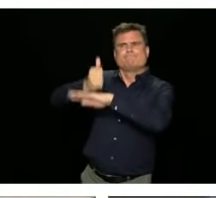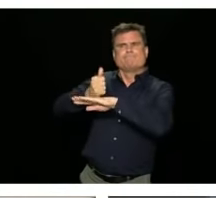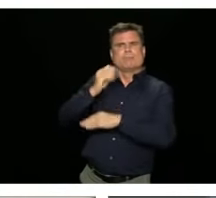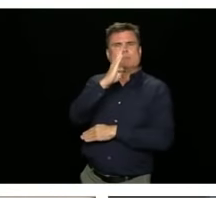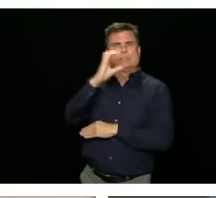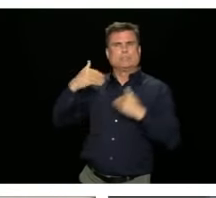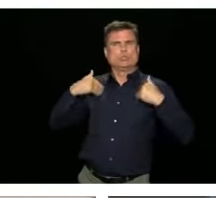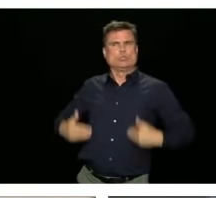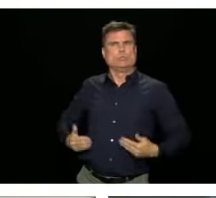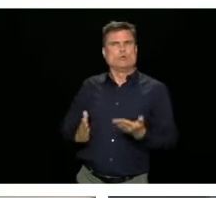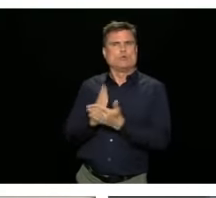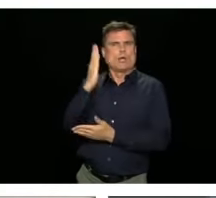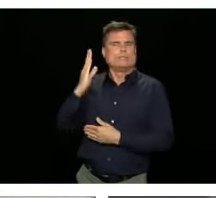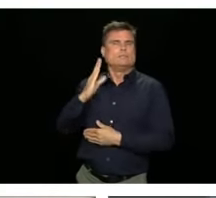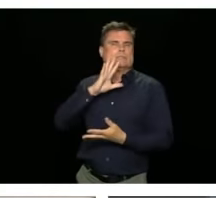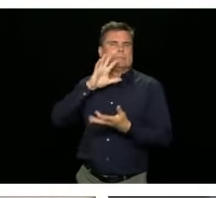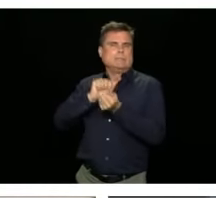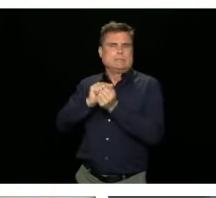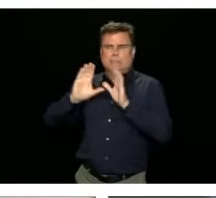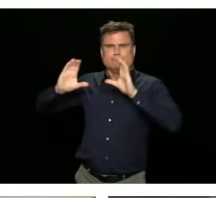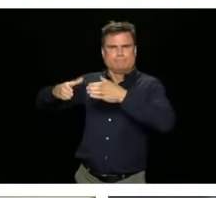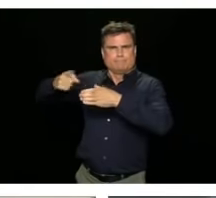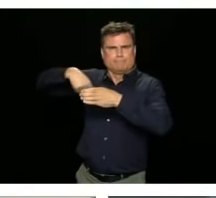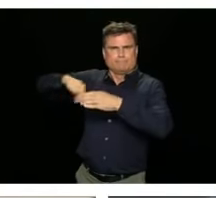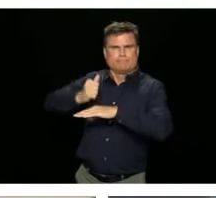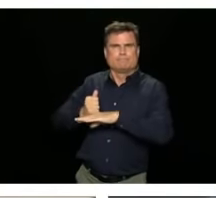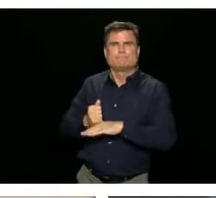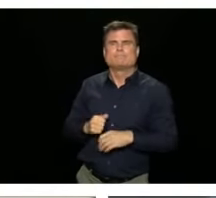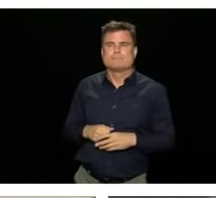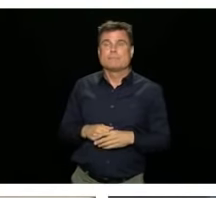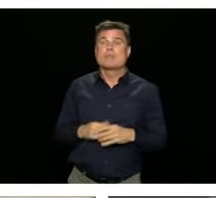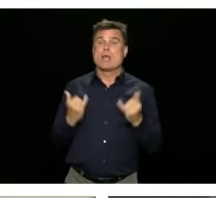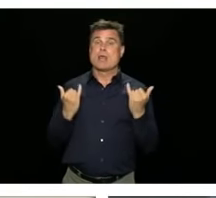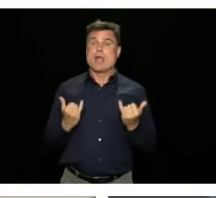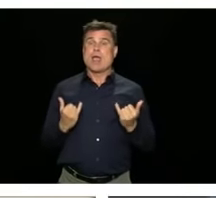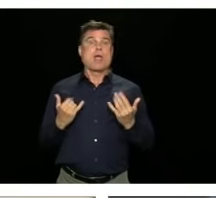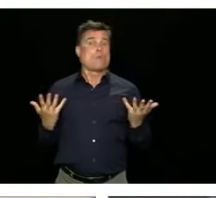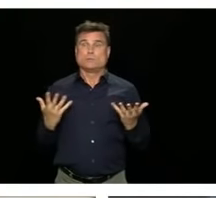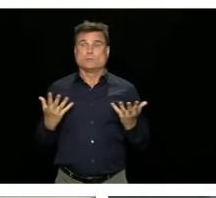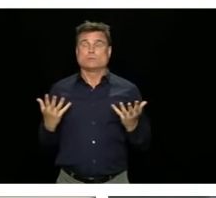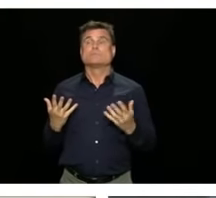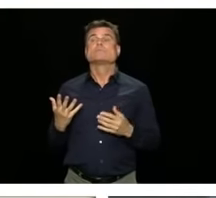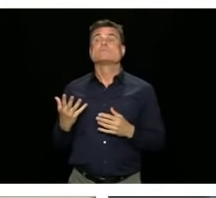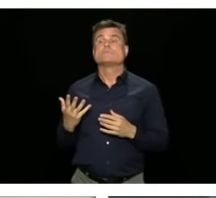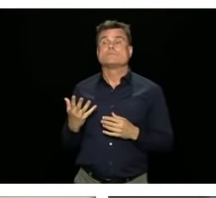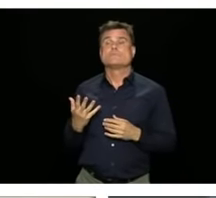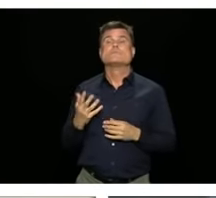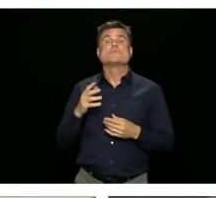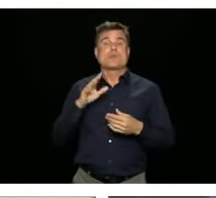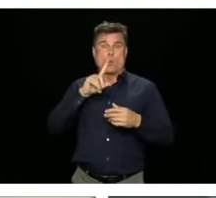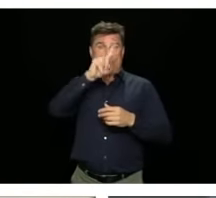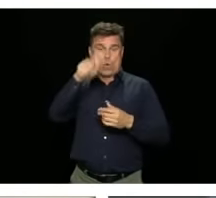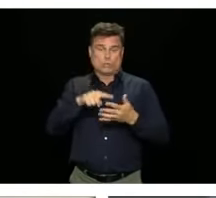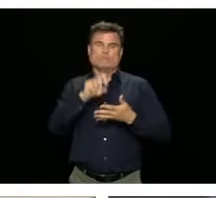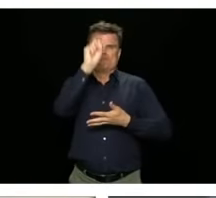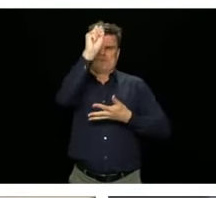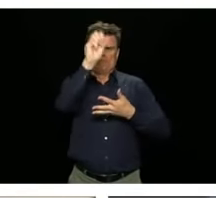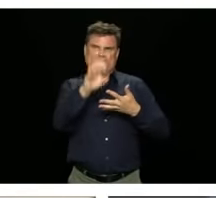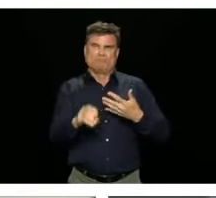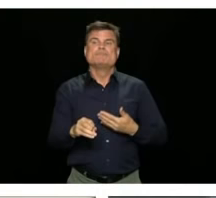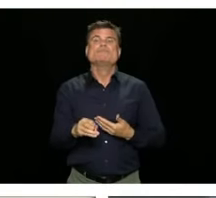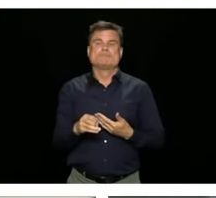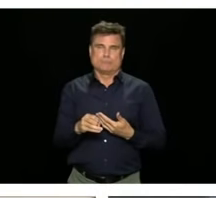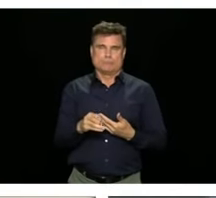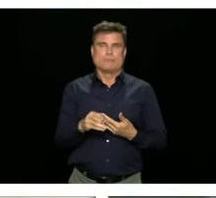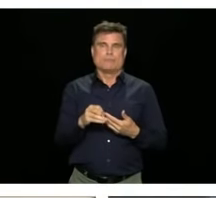the questions that we have received from the people and communities throughout our province. And so our first question, I'm going to start off with